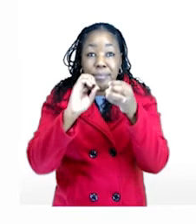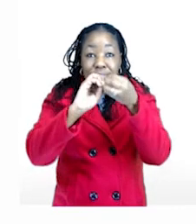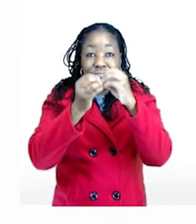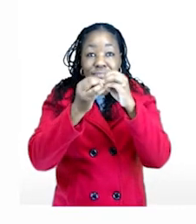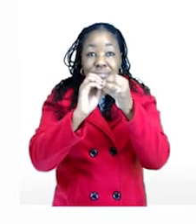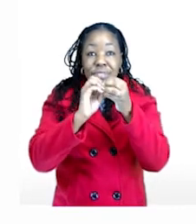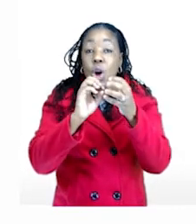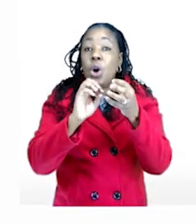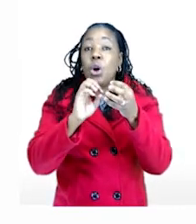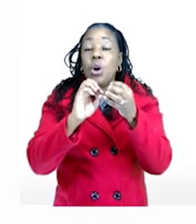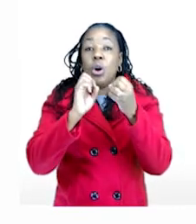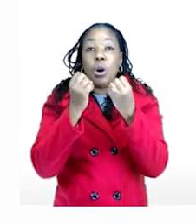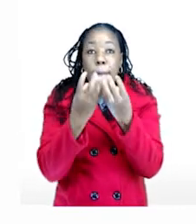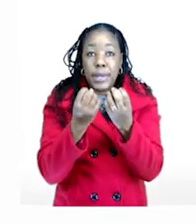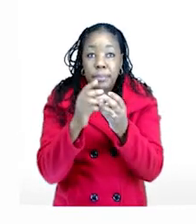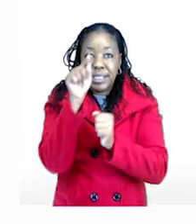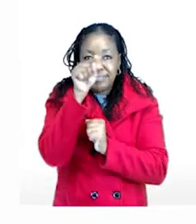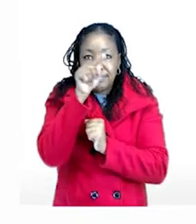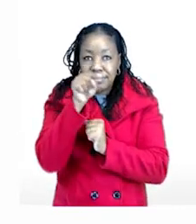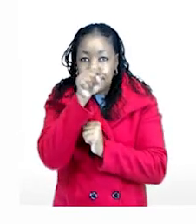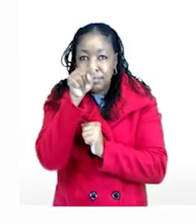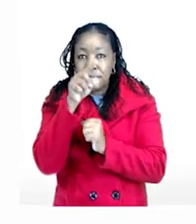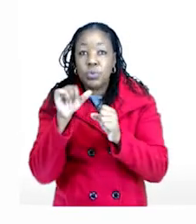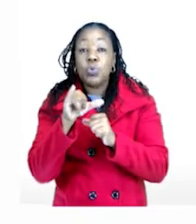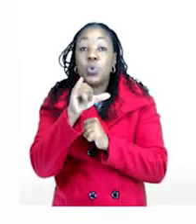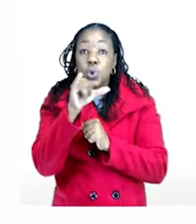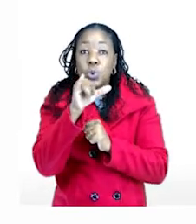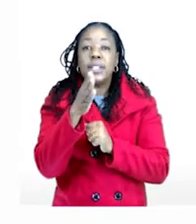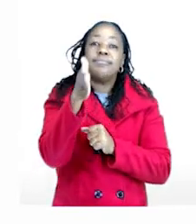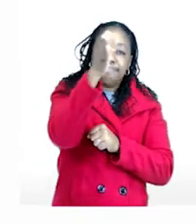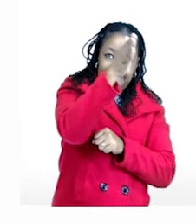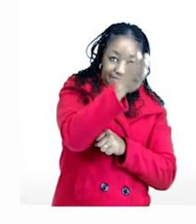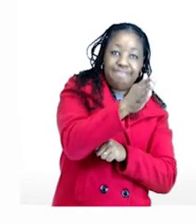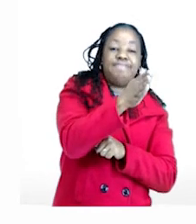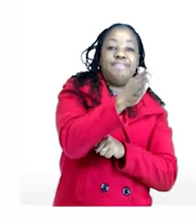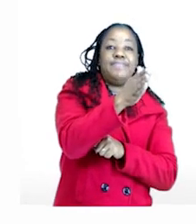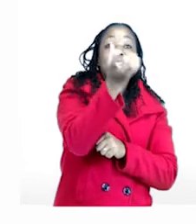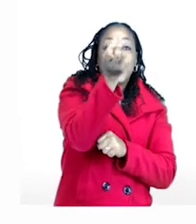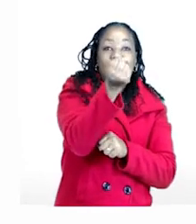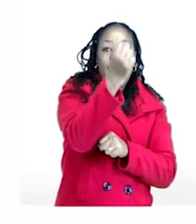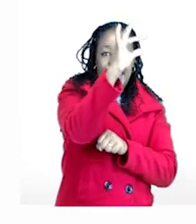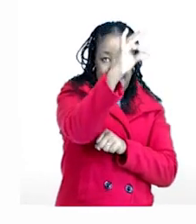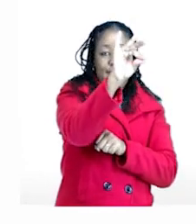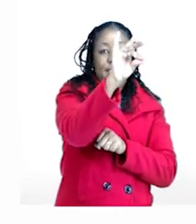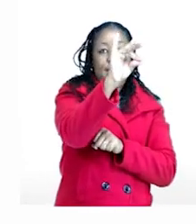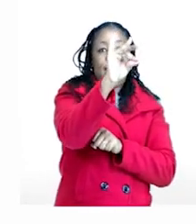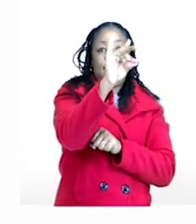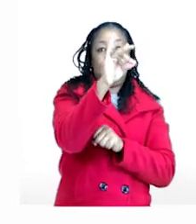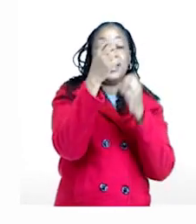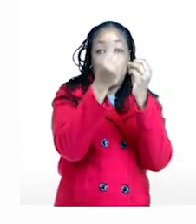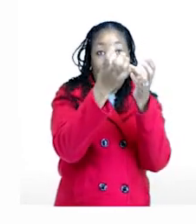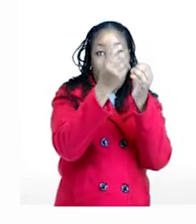which happens to be block number 1 on your left-hand side. So I would like you to